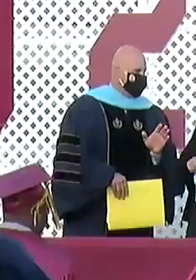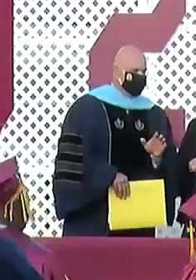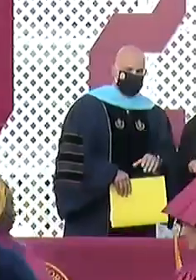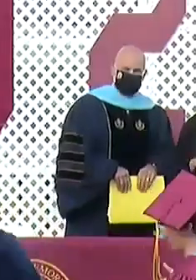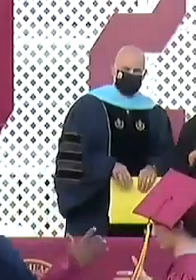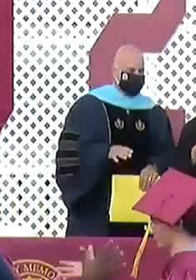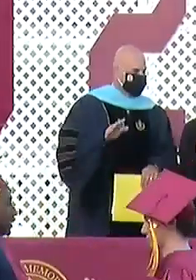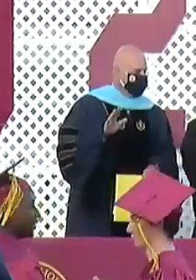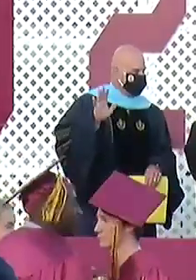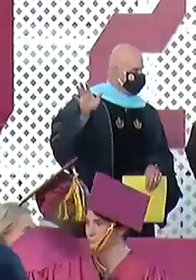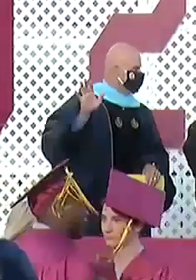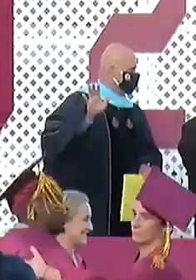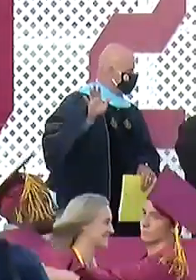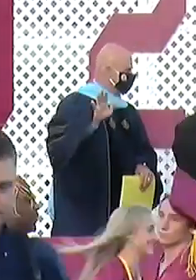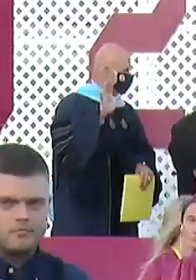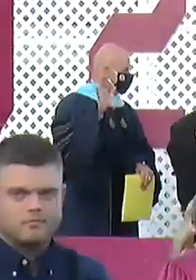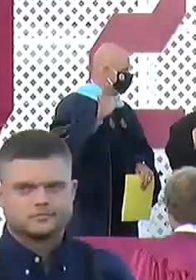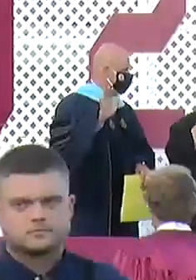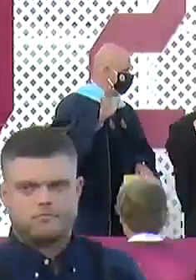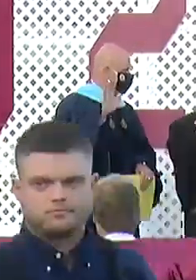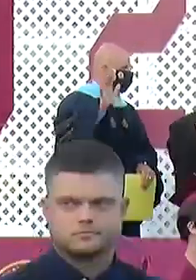tassel. Give him a minute.